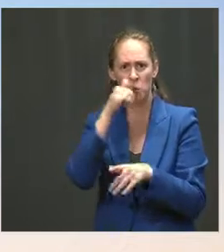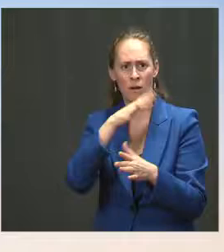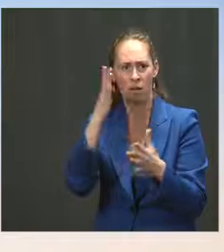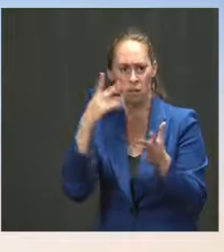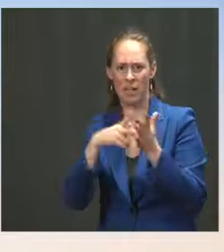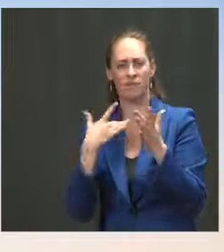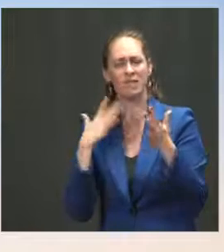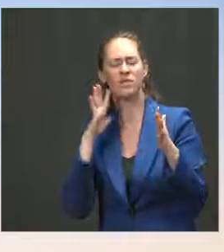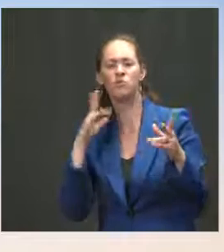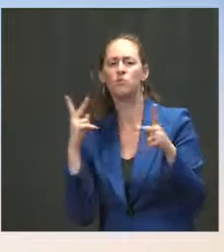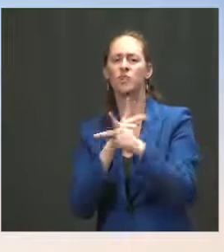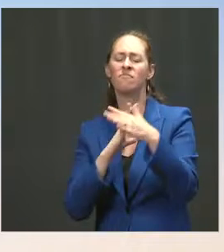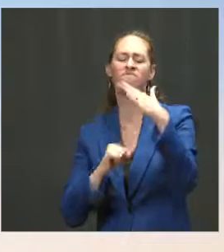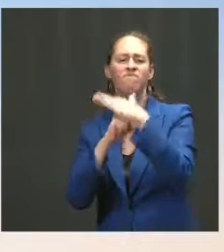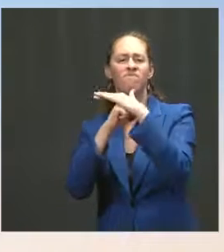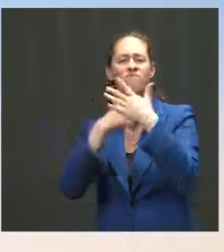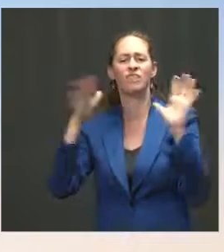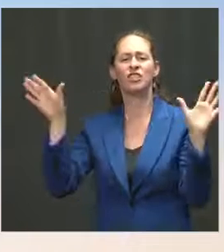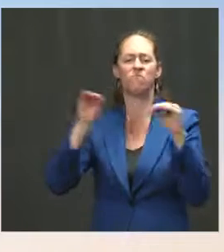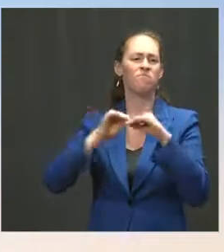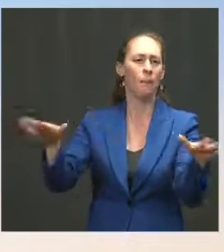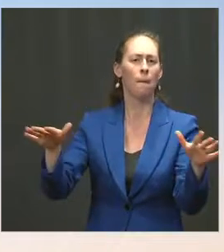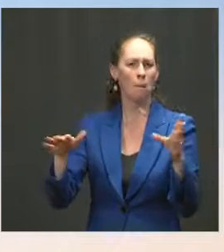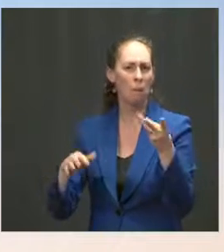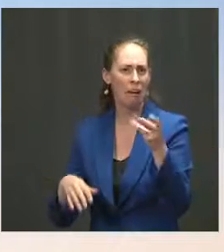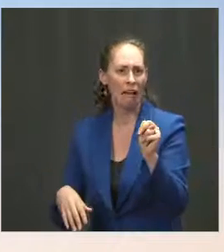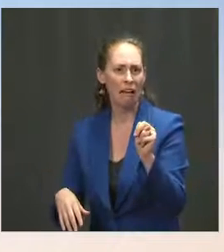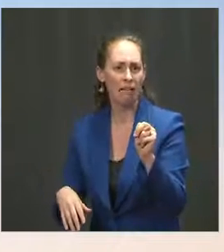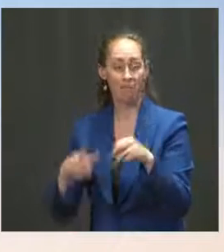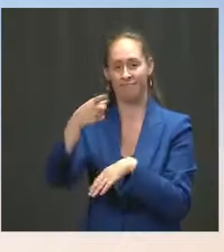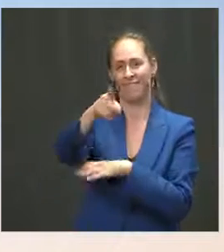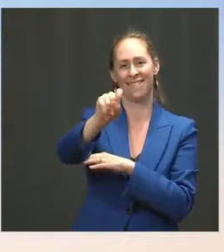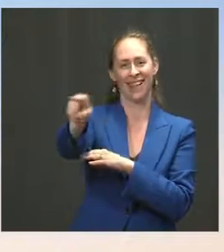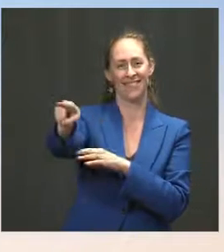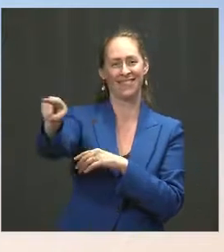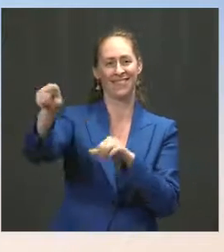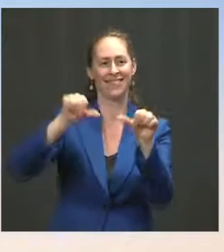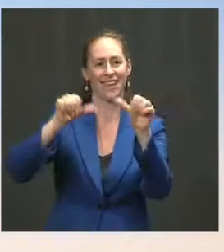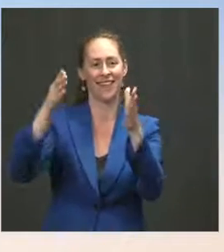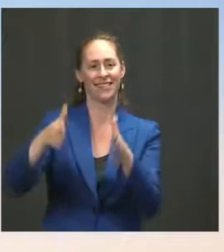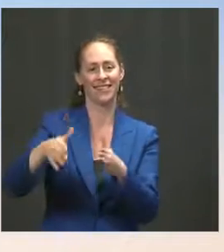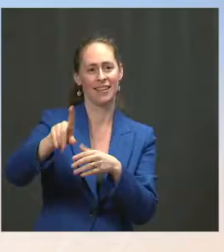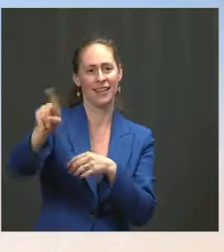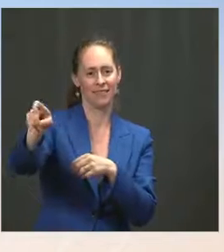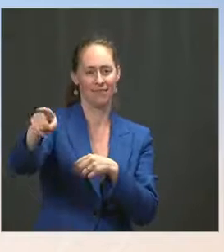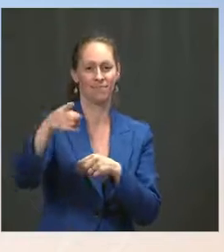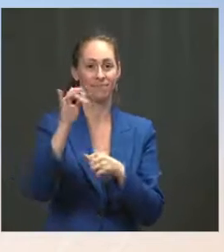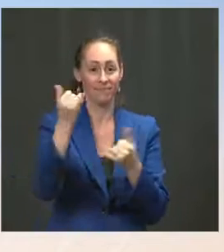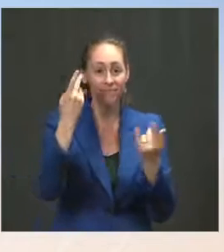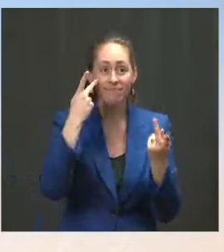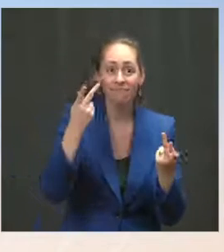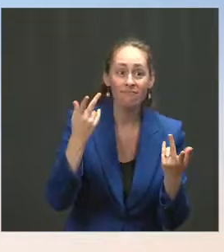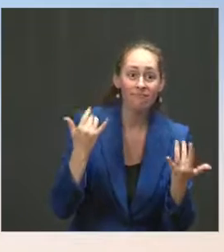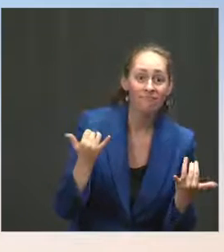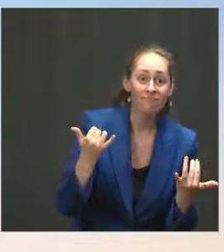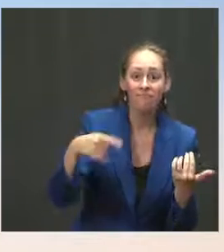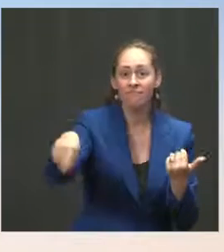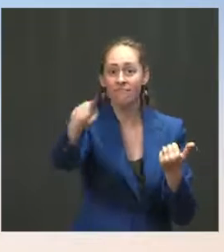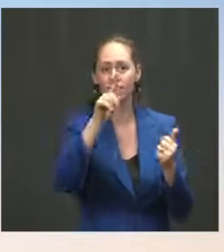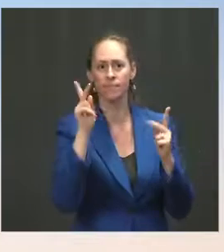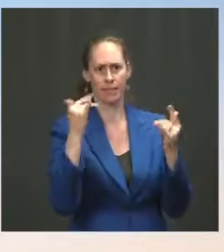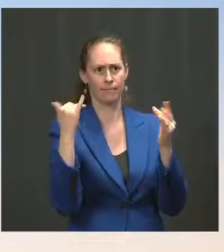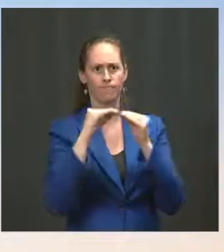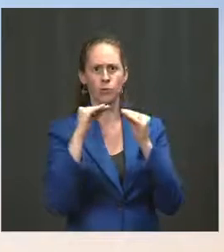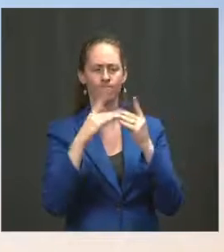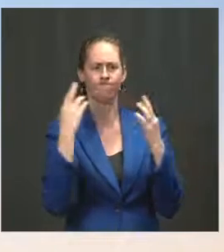our scientists, as I know you will. Part of it is dependent on the actions and steps that the American people take across the country to get vaccinated, to wear masks,